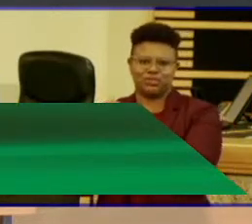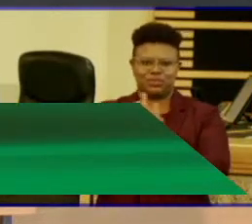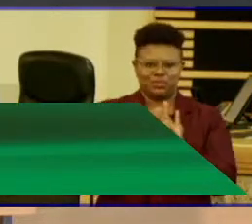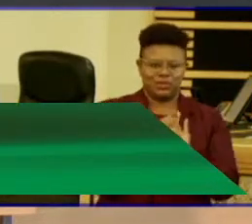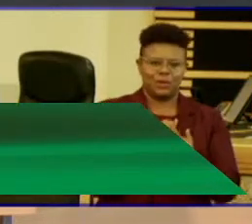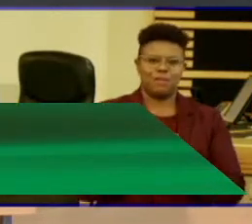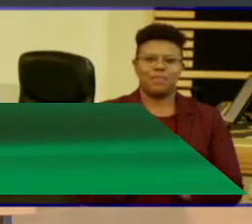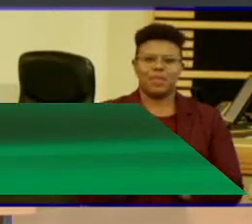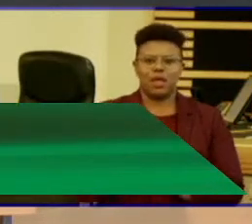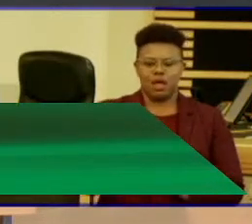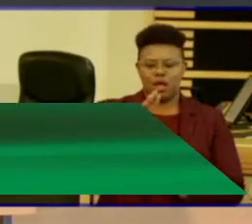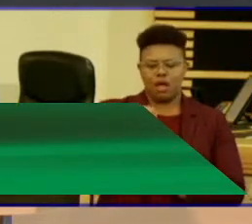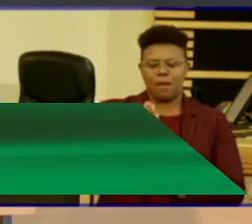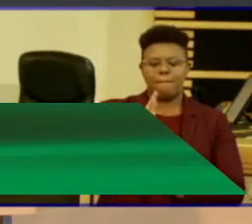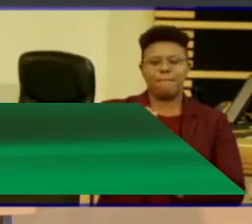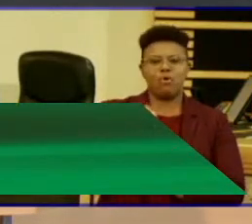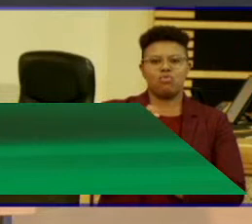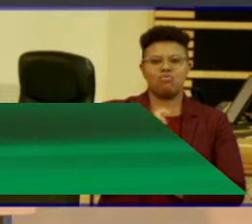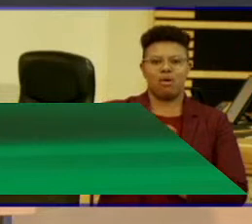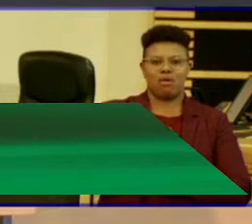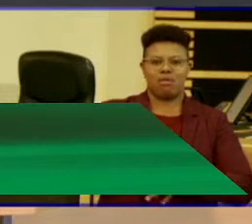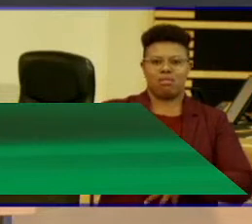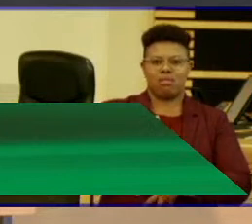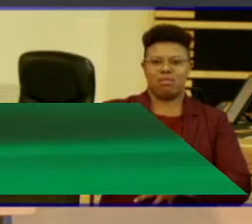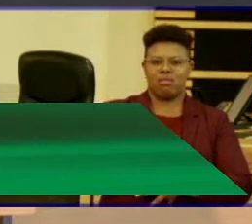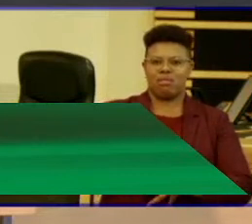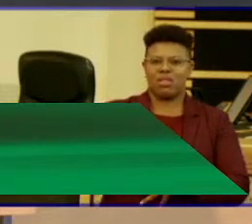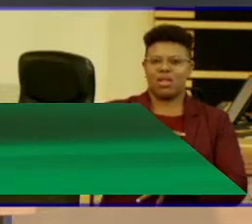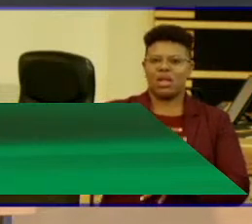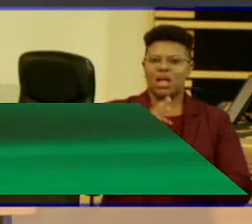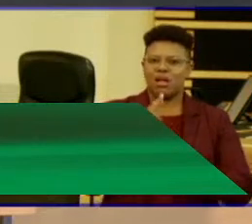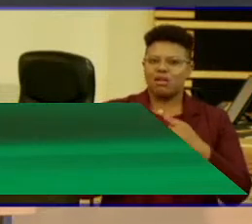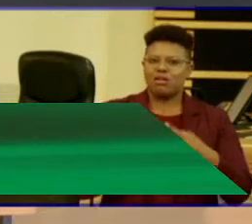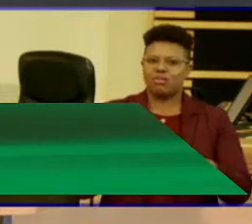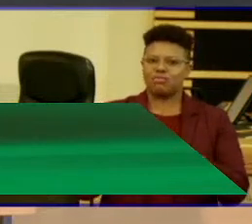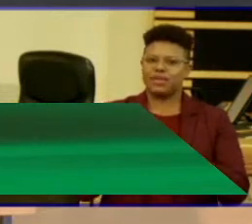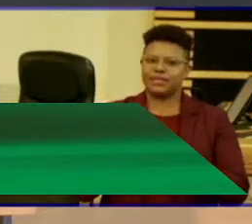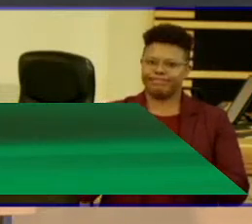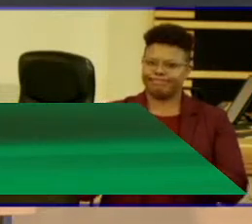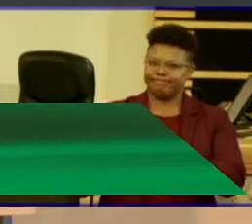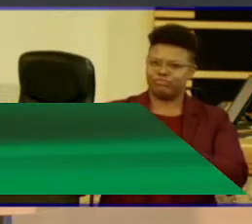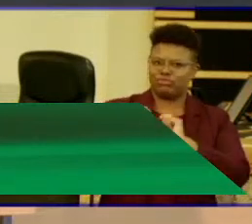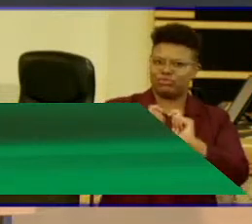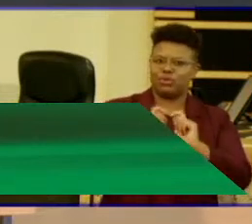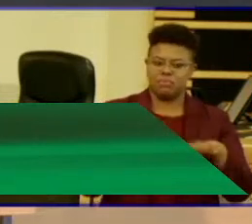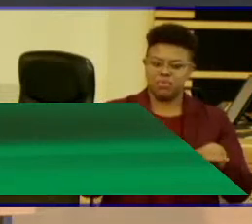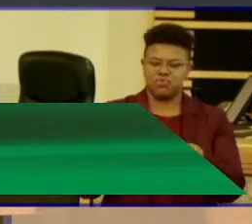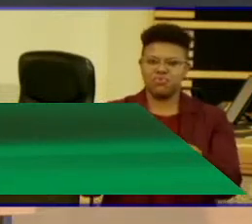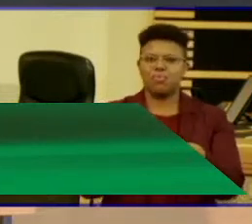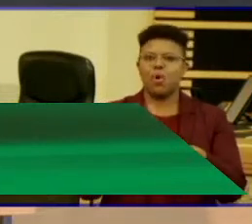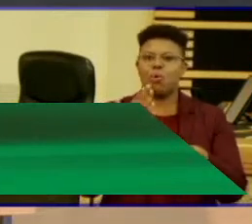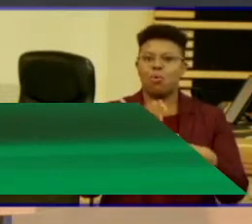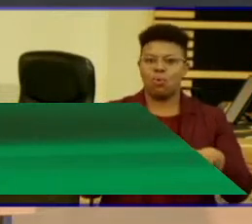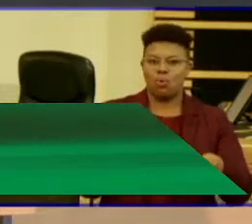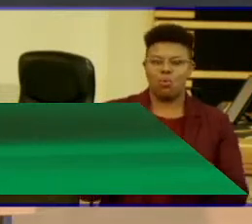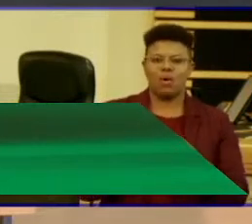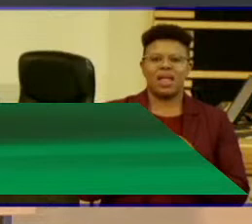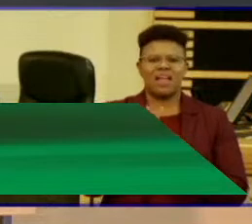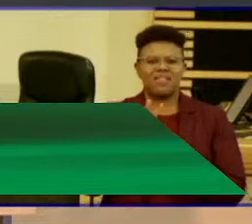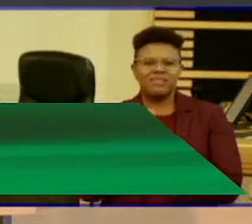usihlalo we Moral Regeneration Movement, the Vice Chancellors of our higher education institutions,